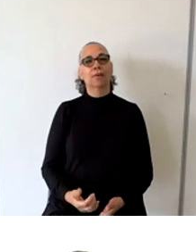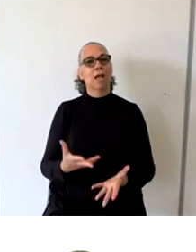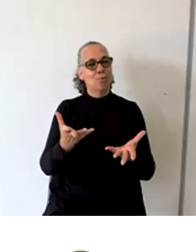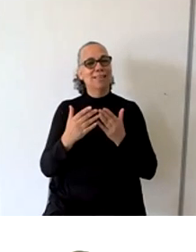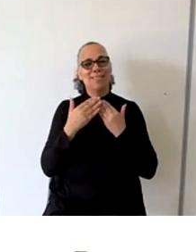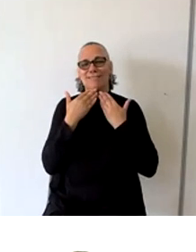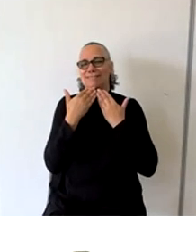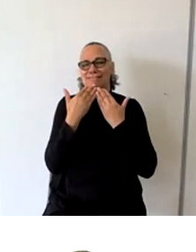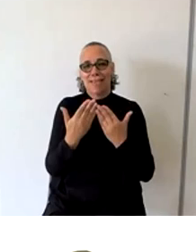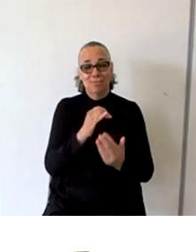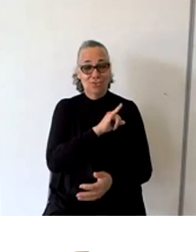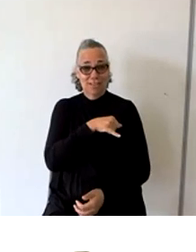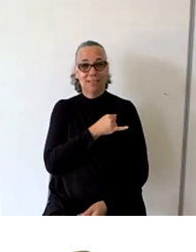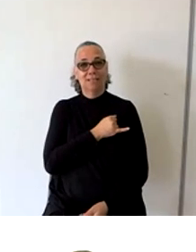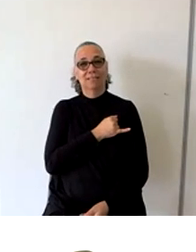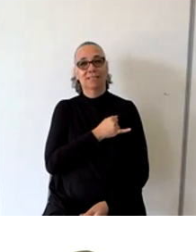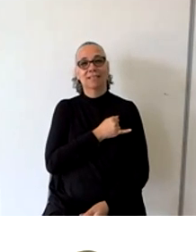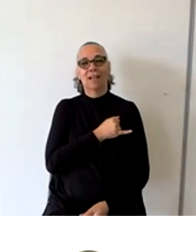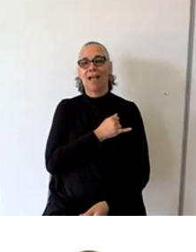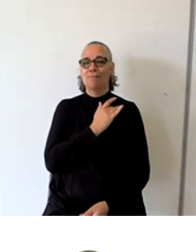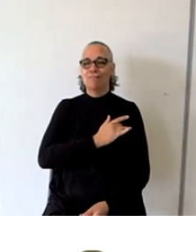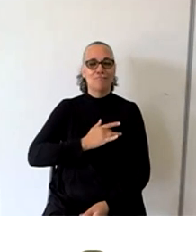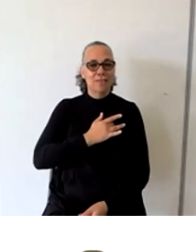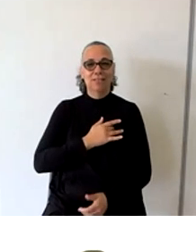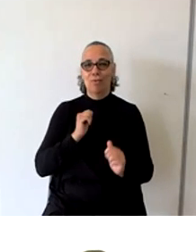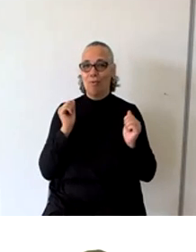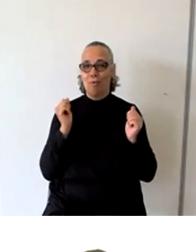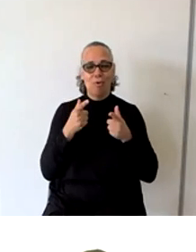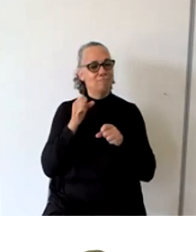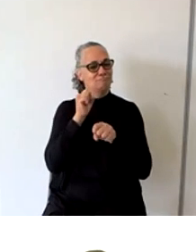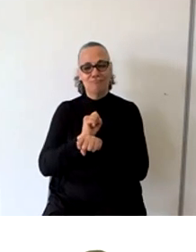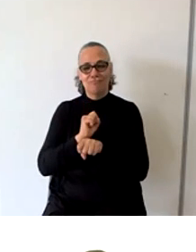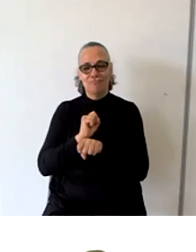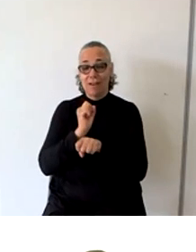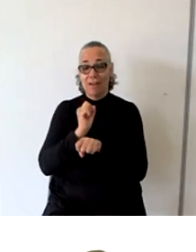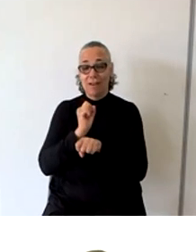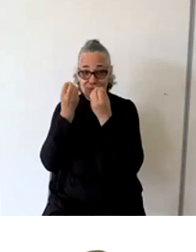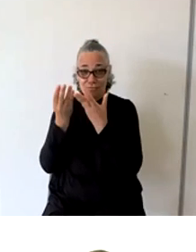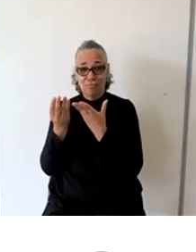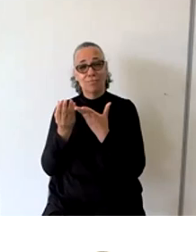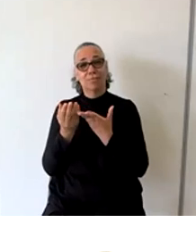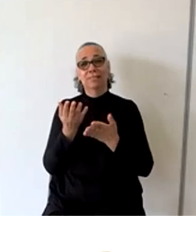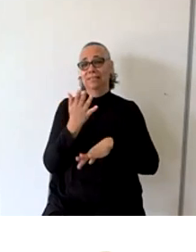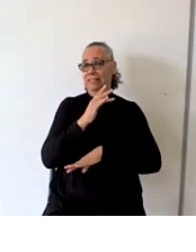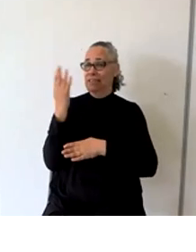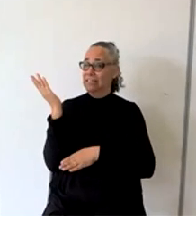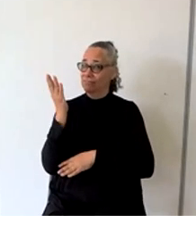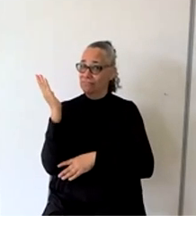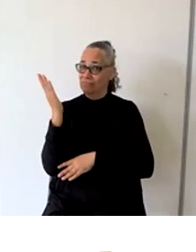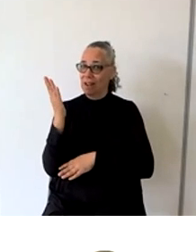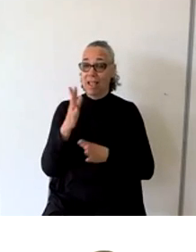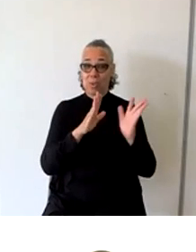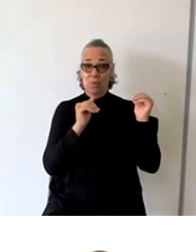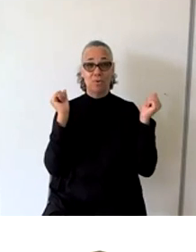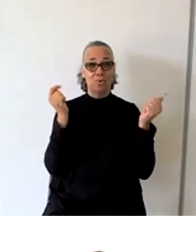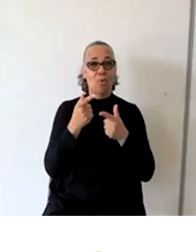you so much, Jessica. I really appreciate all of your hard work and the information that you brought to the table. I hope that everyone checks out